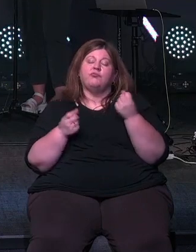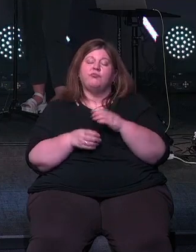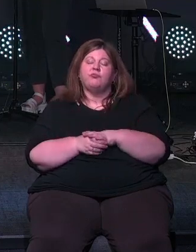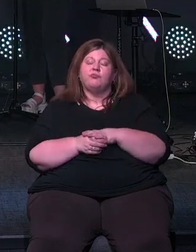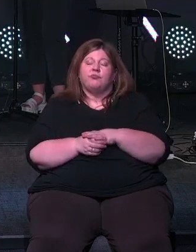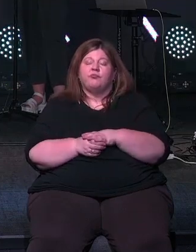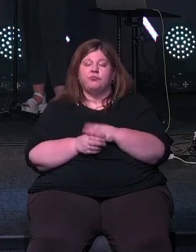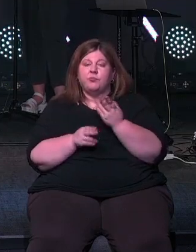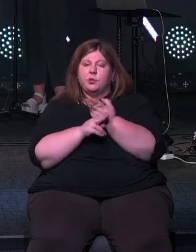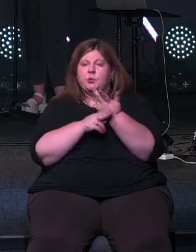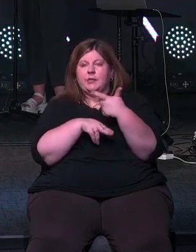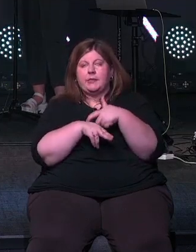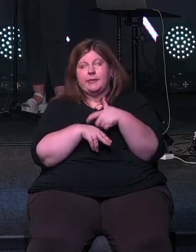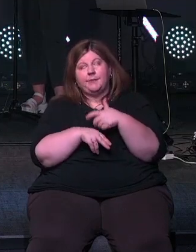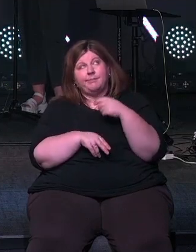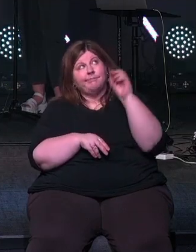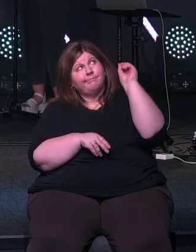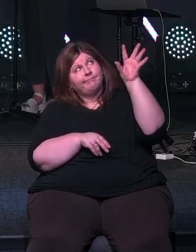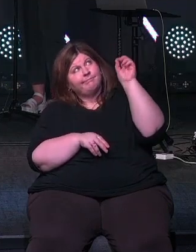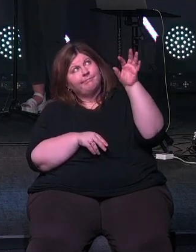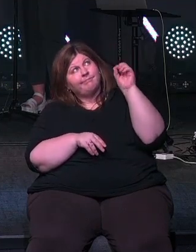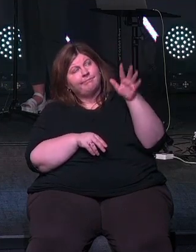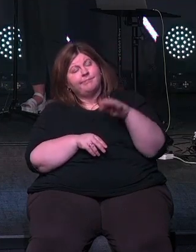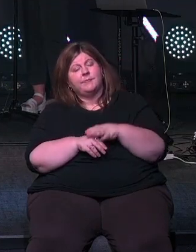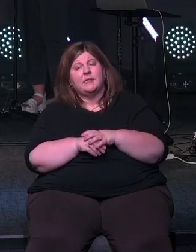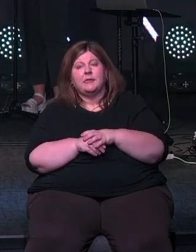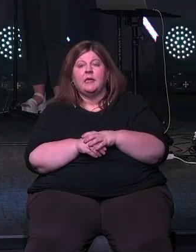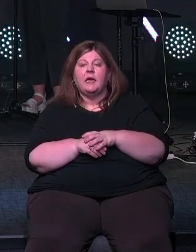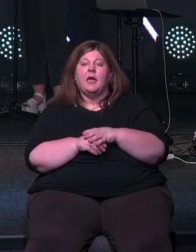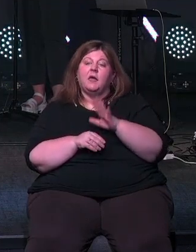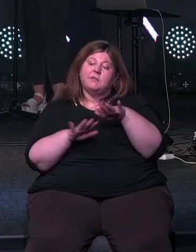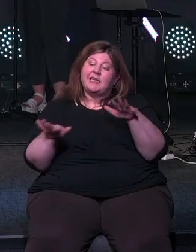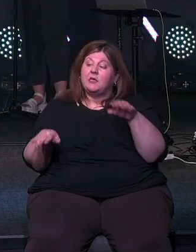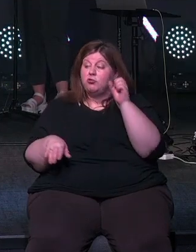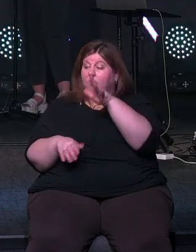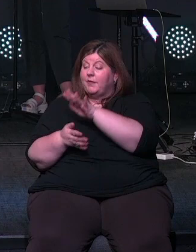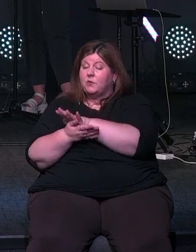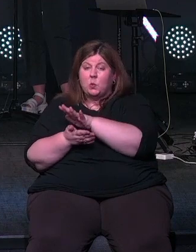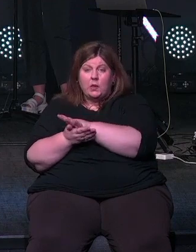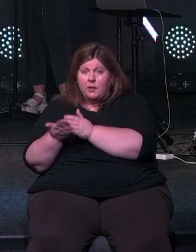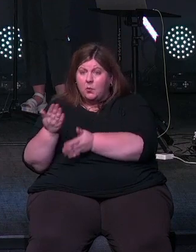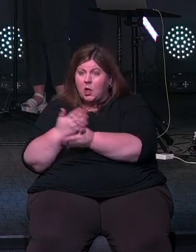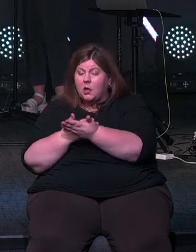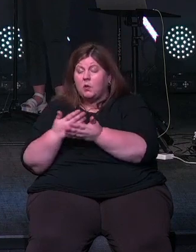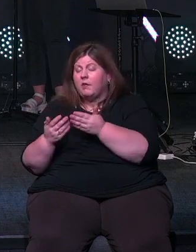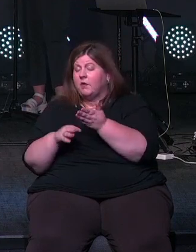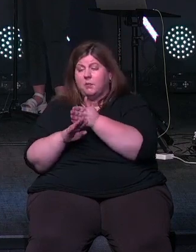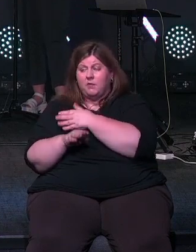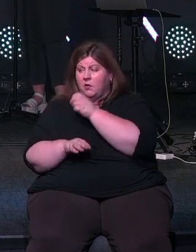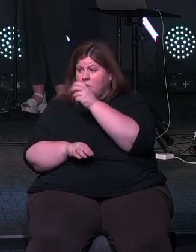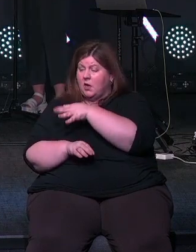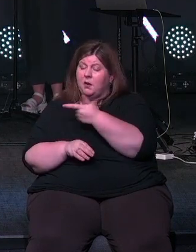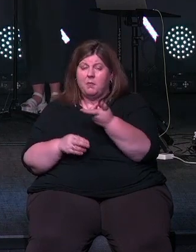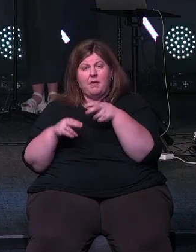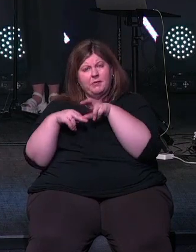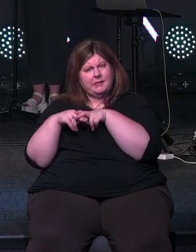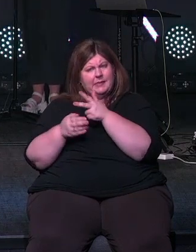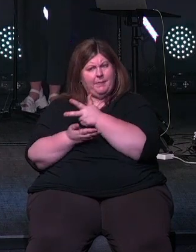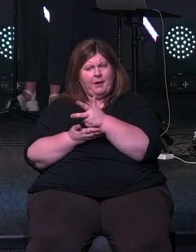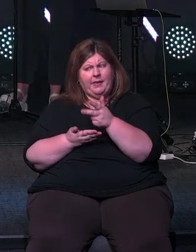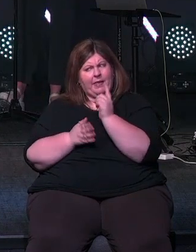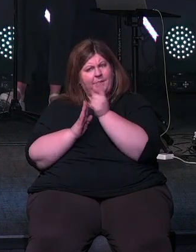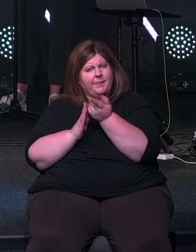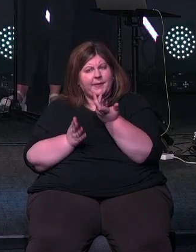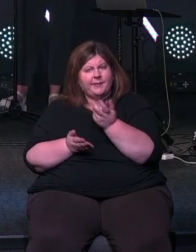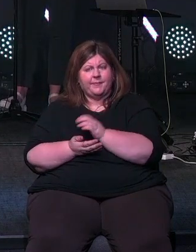yourself, just use it as time, just you and God. If you're taking kids to school in the morning, before you drop them off, just sit in the parking lot for an extra